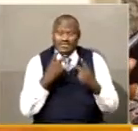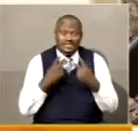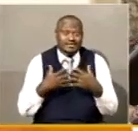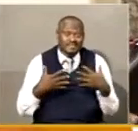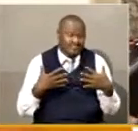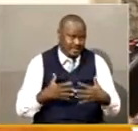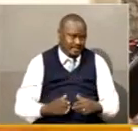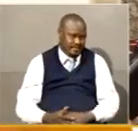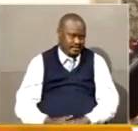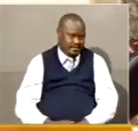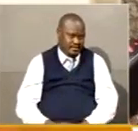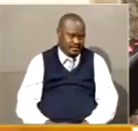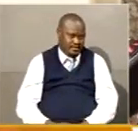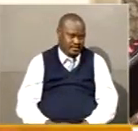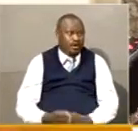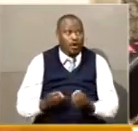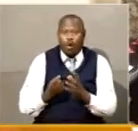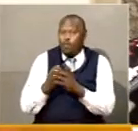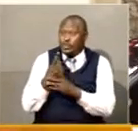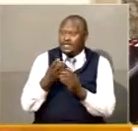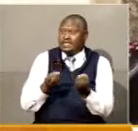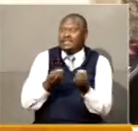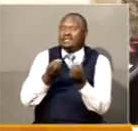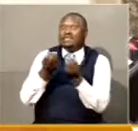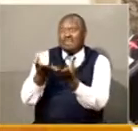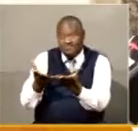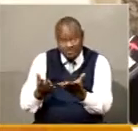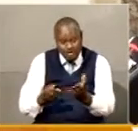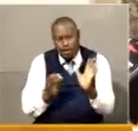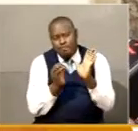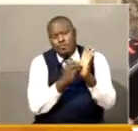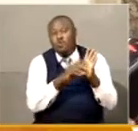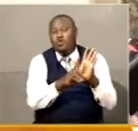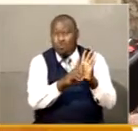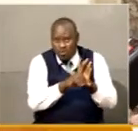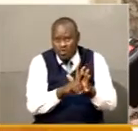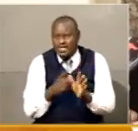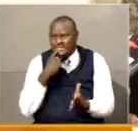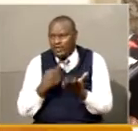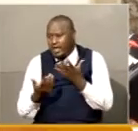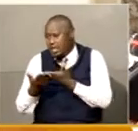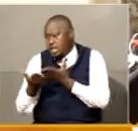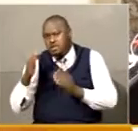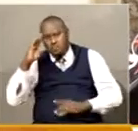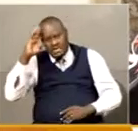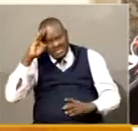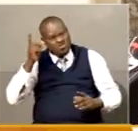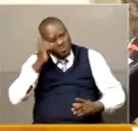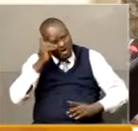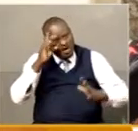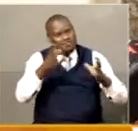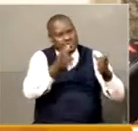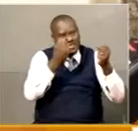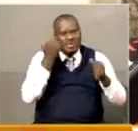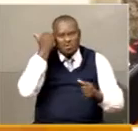to give an opportunity in an act that any police can get you without a warrant and take you